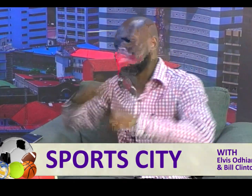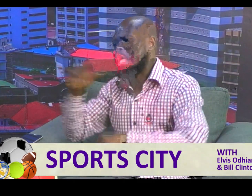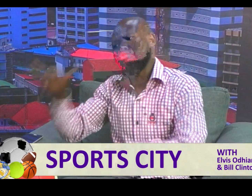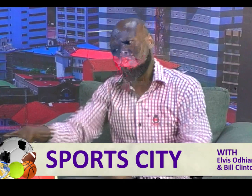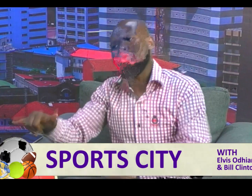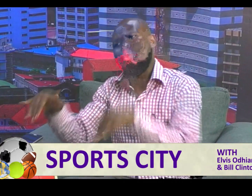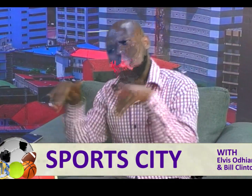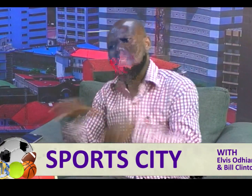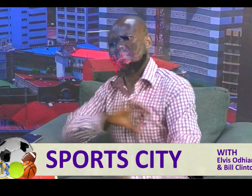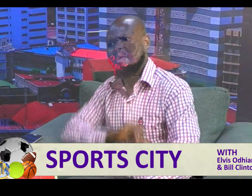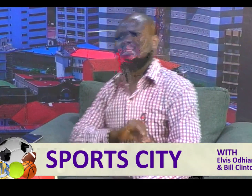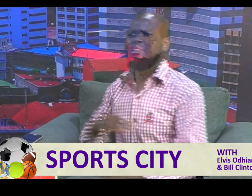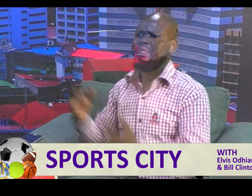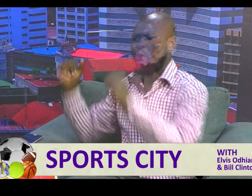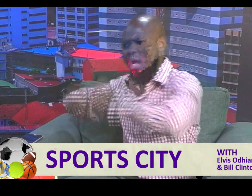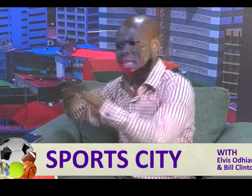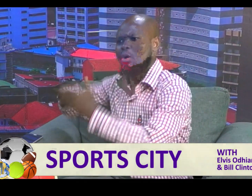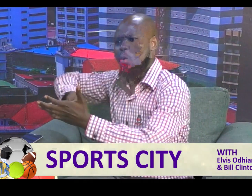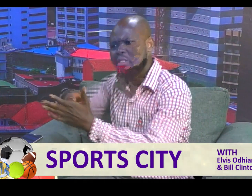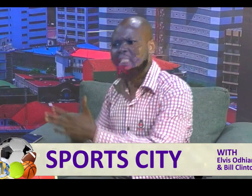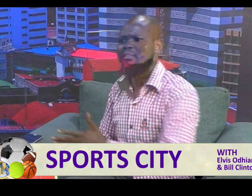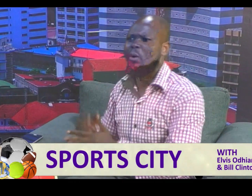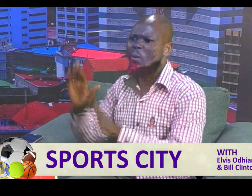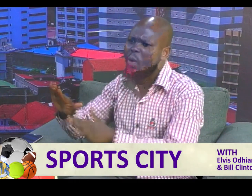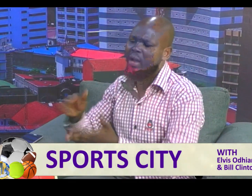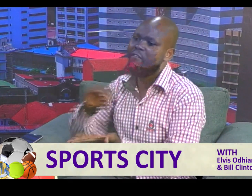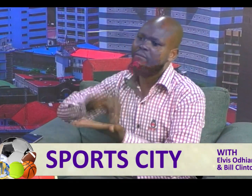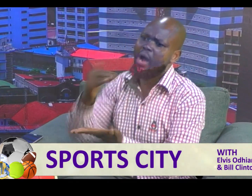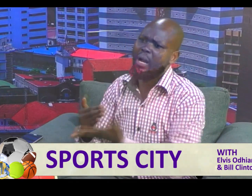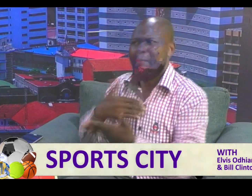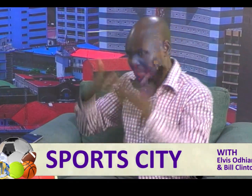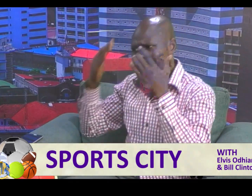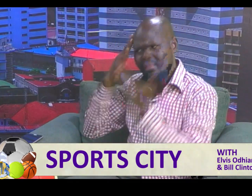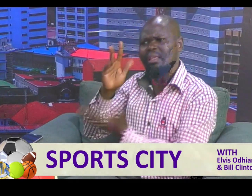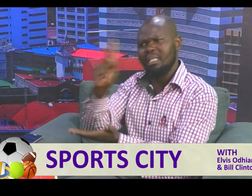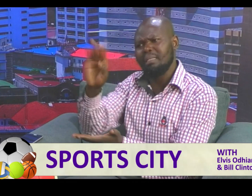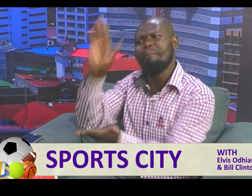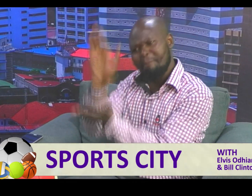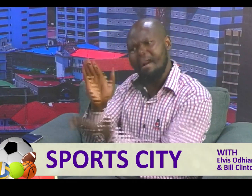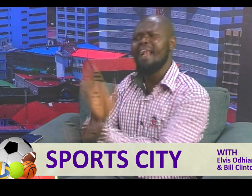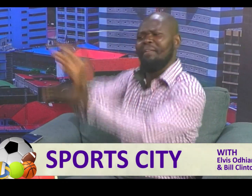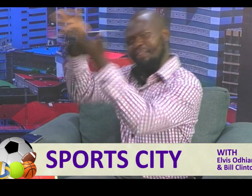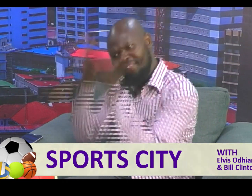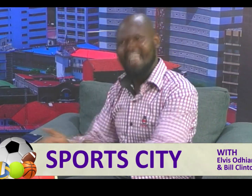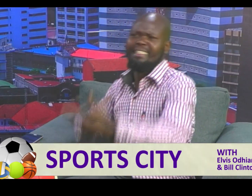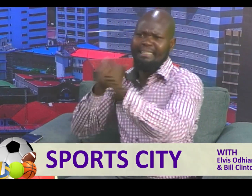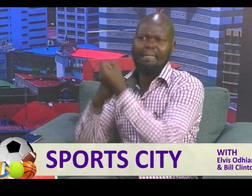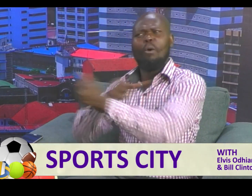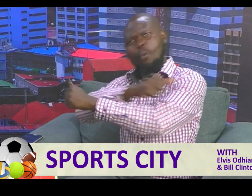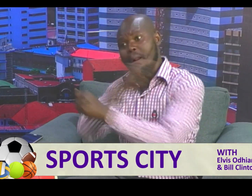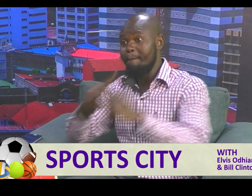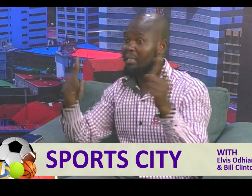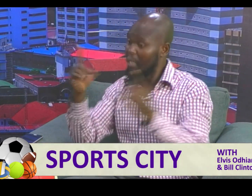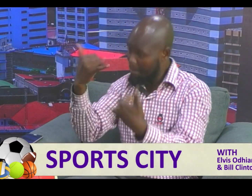there in KCB. Right. And also it's most of the time when it comes to the